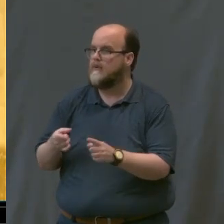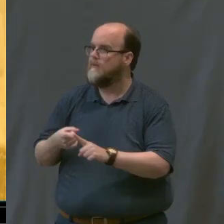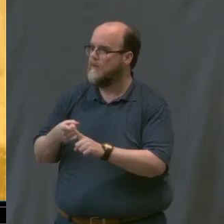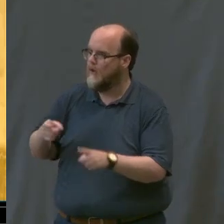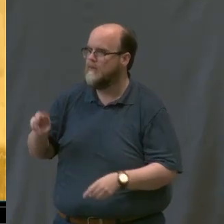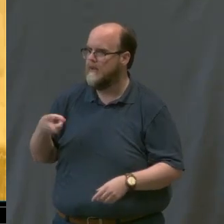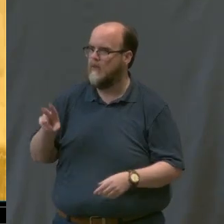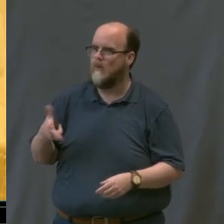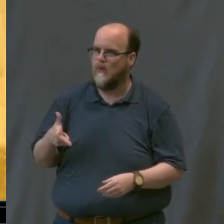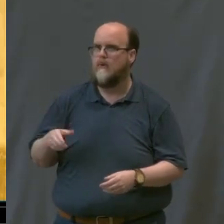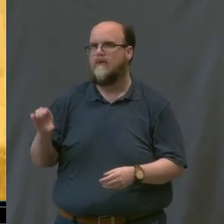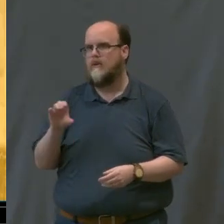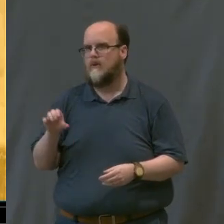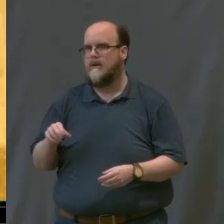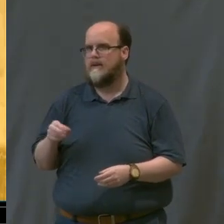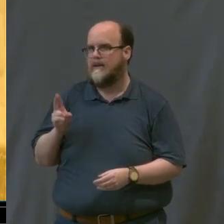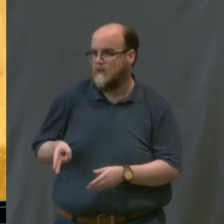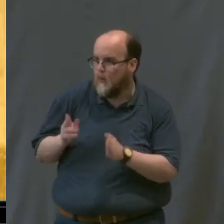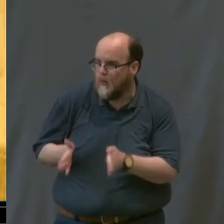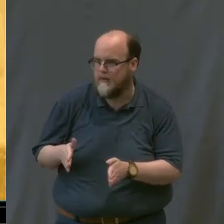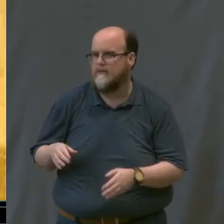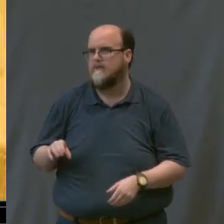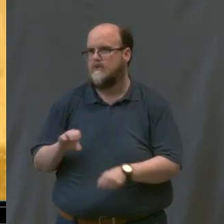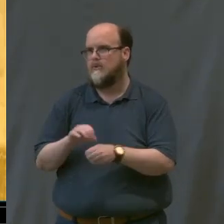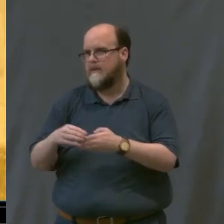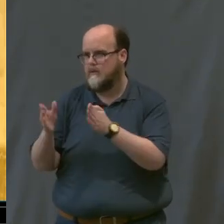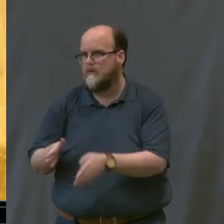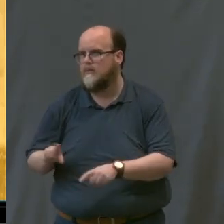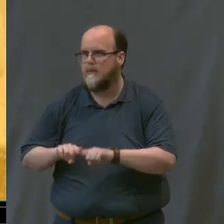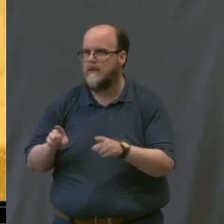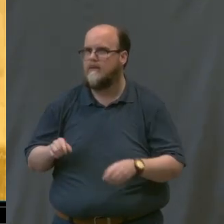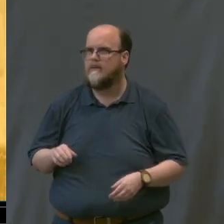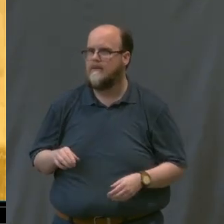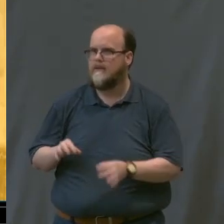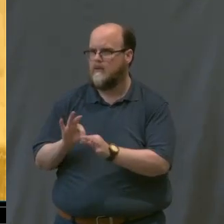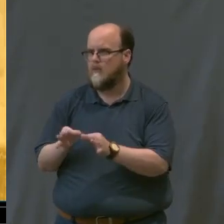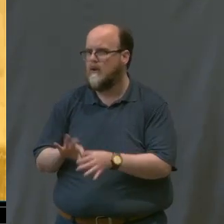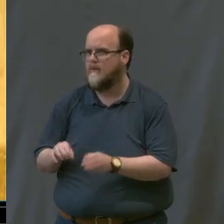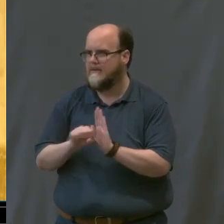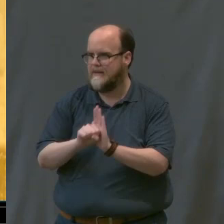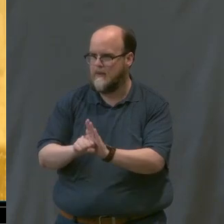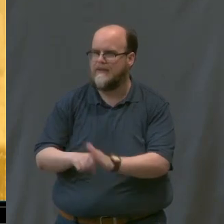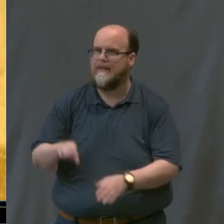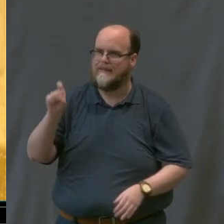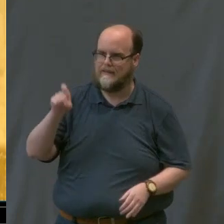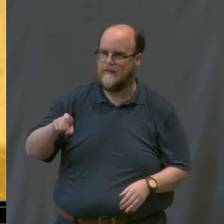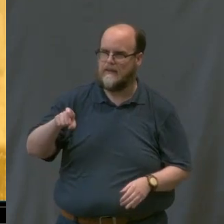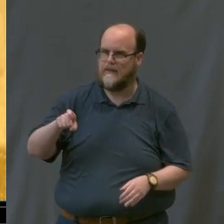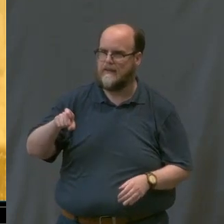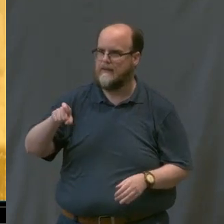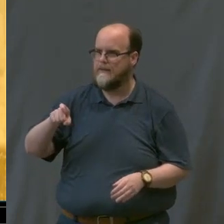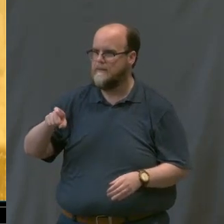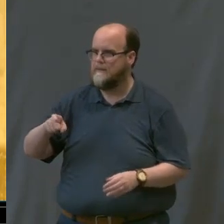and 4th century historians, church leaders. But the actual interpretation of symbols needs to be pretty